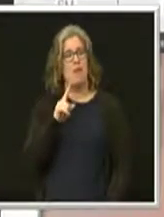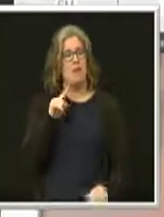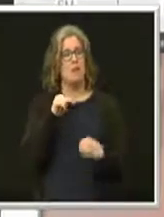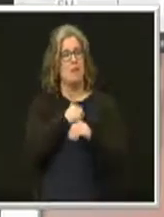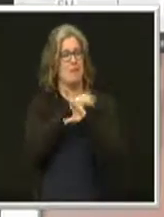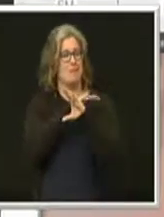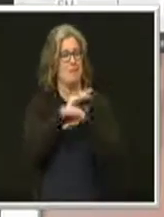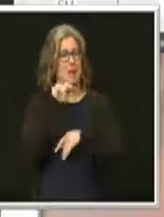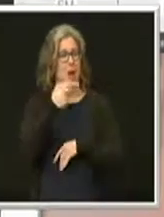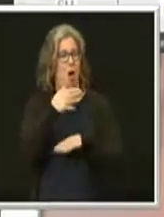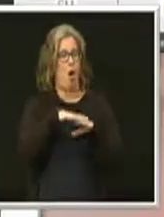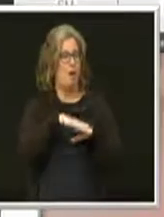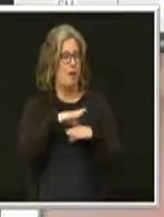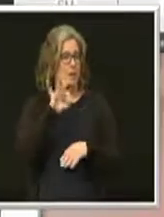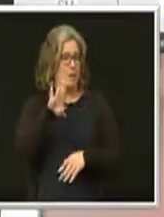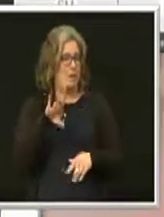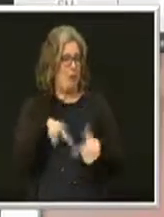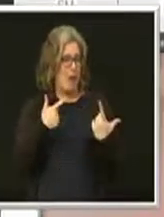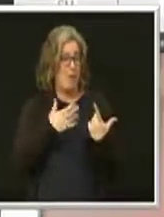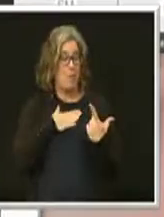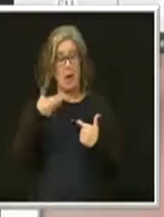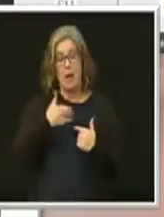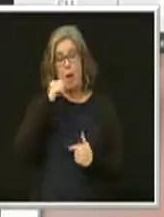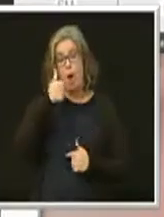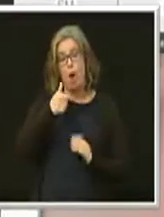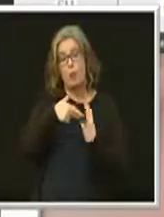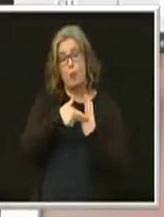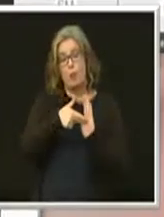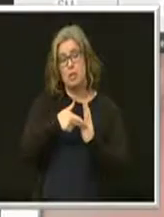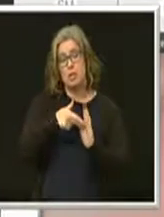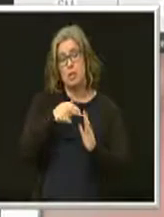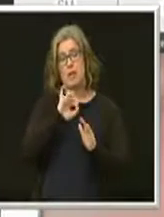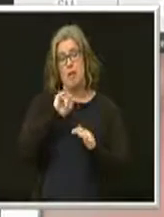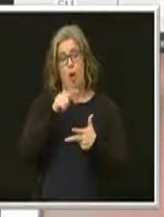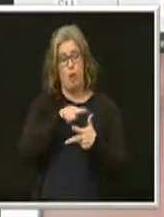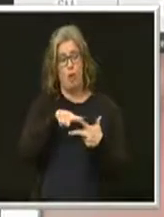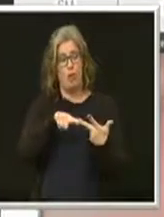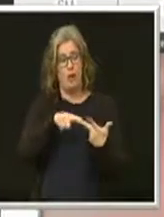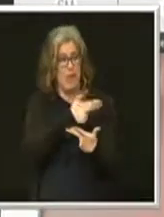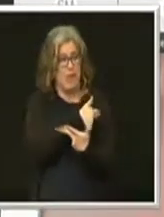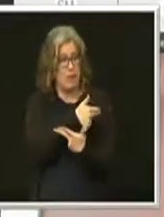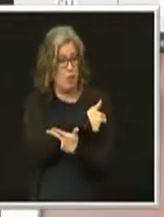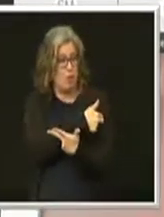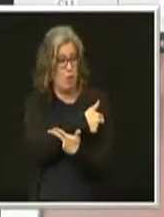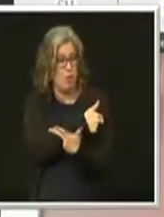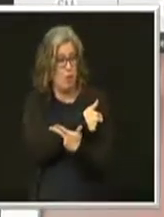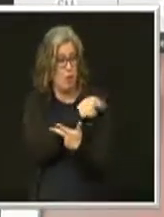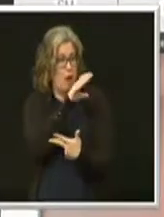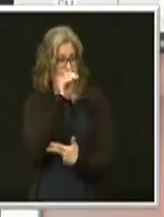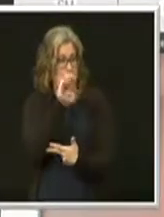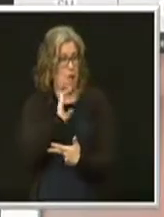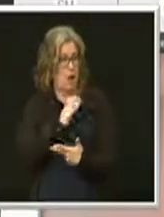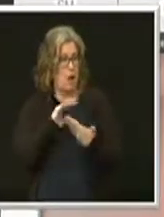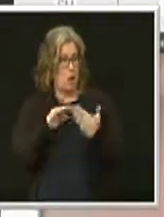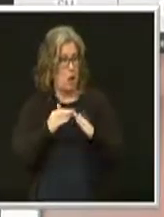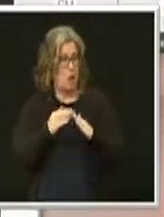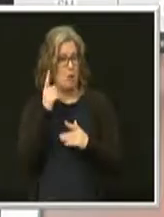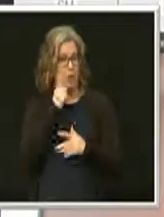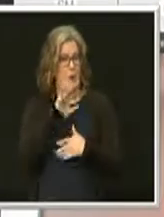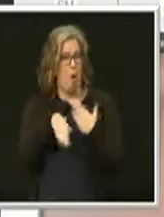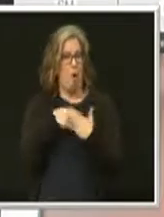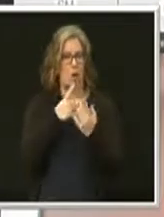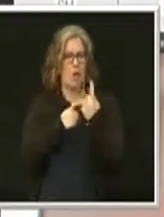teletown halls on Facebook Live. My guest tomorrow will be representatives of all three of the hospital companies in our community. So think about